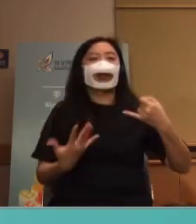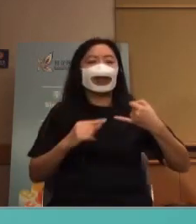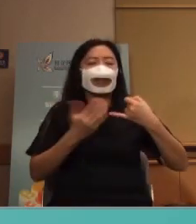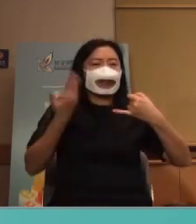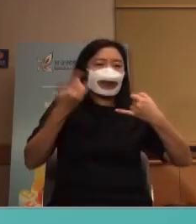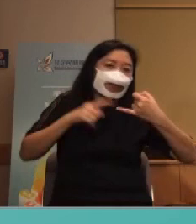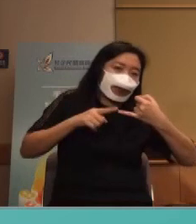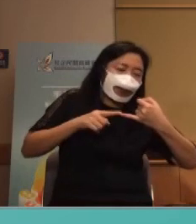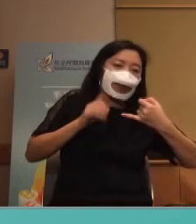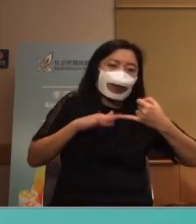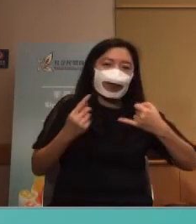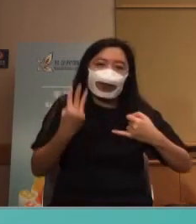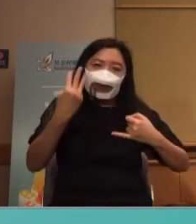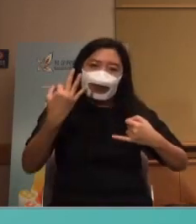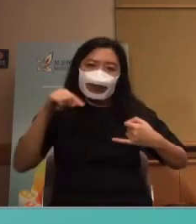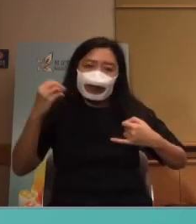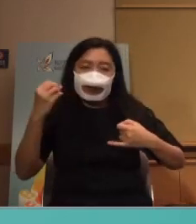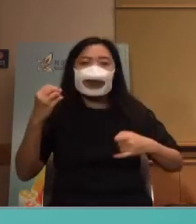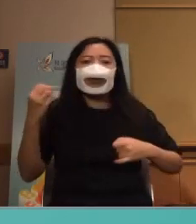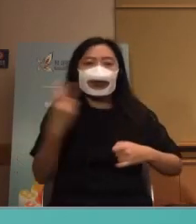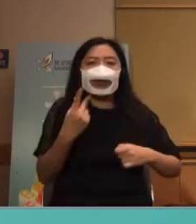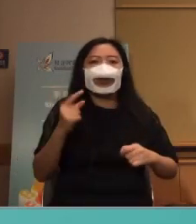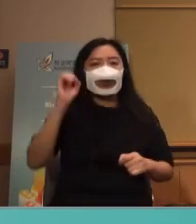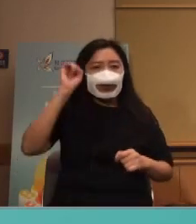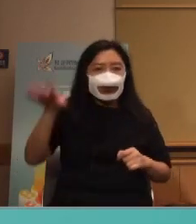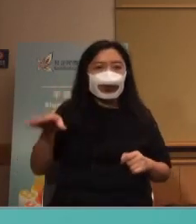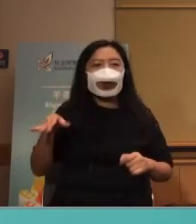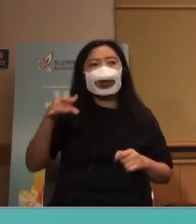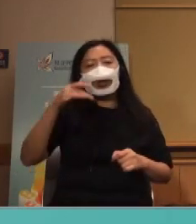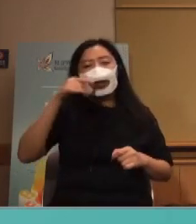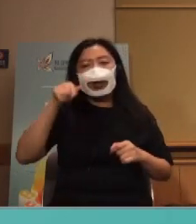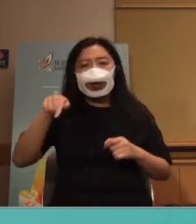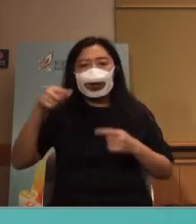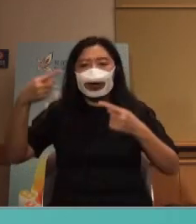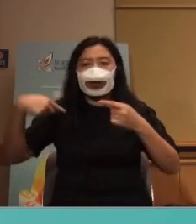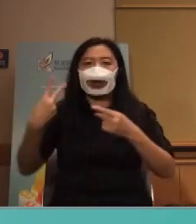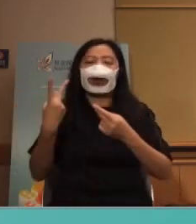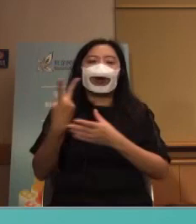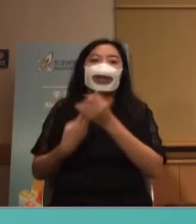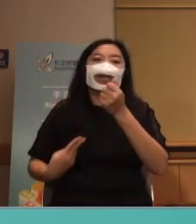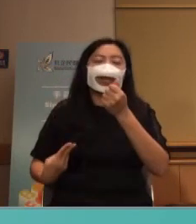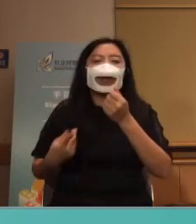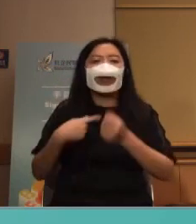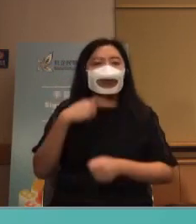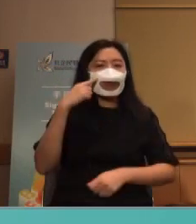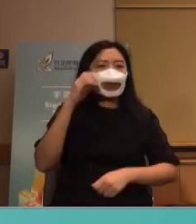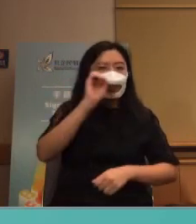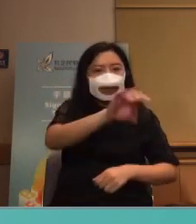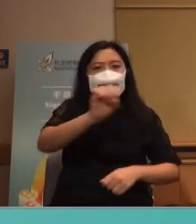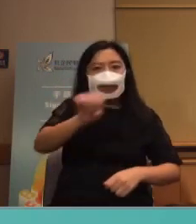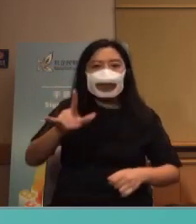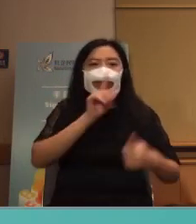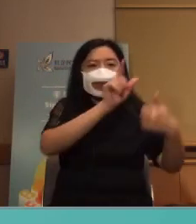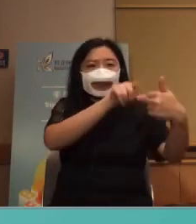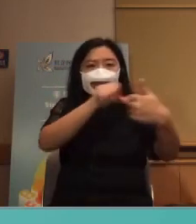here, relatively speaking. And I want each of the panelists to answer this question. Do you